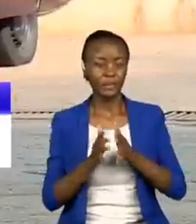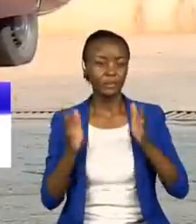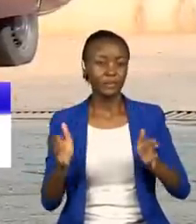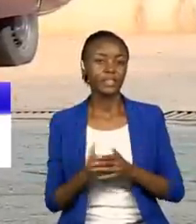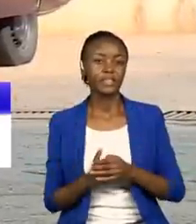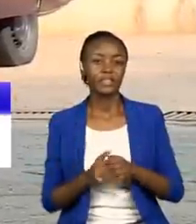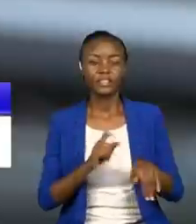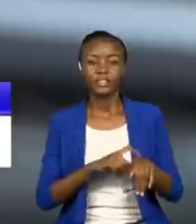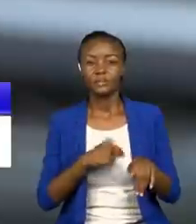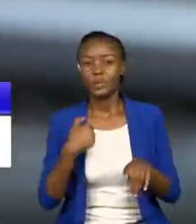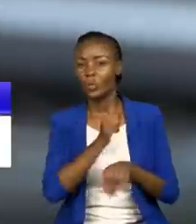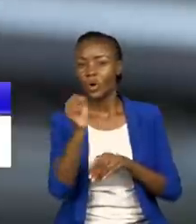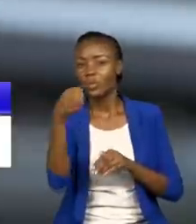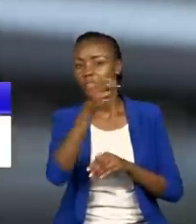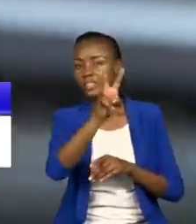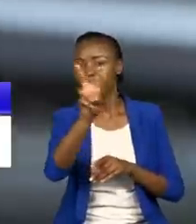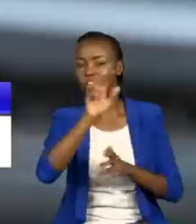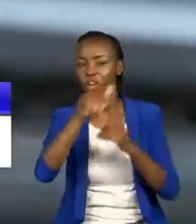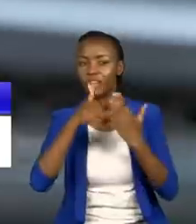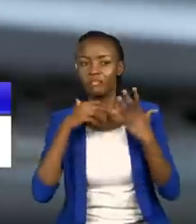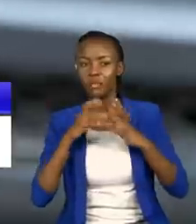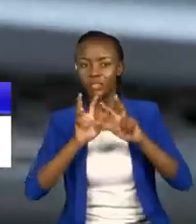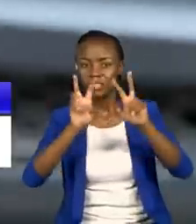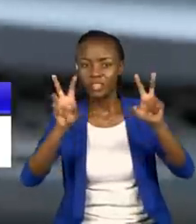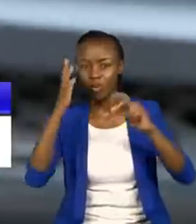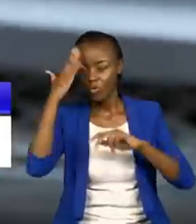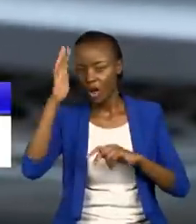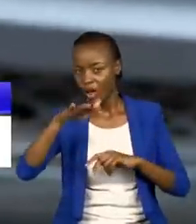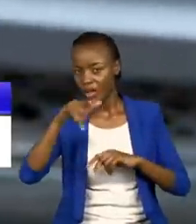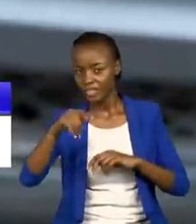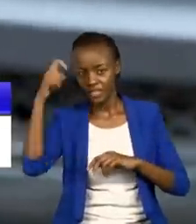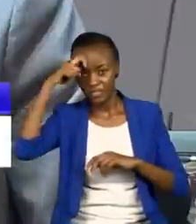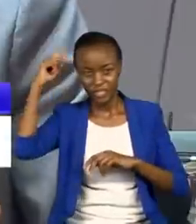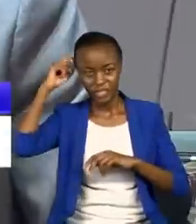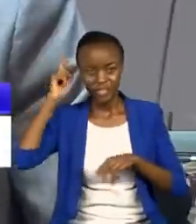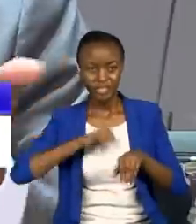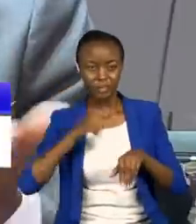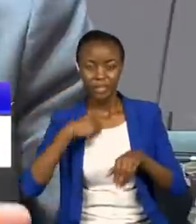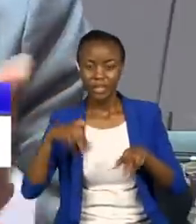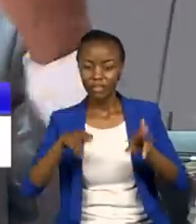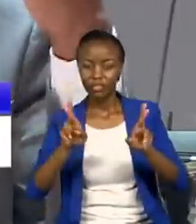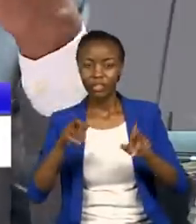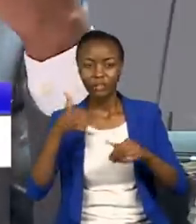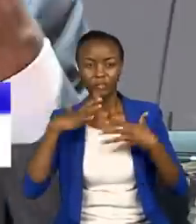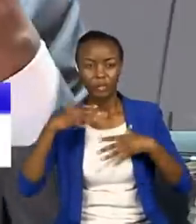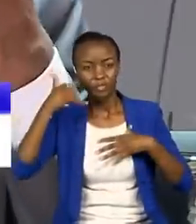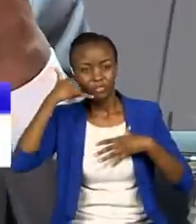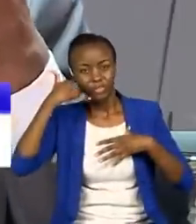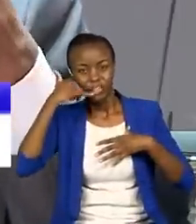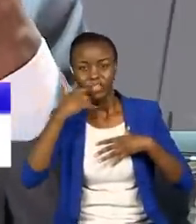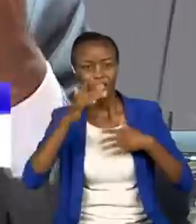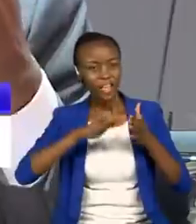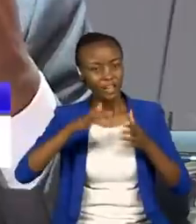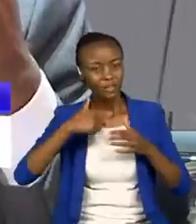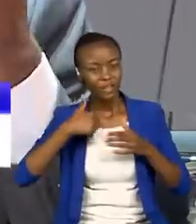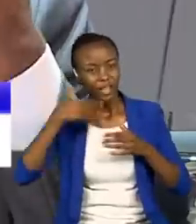go, you know, everyone can see what it is. And even when I'm on the road in traffic, I get calls. Hey, I'm right behind you.